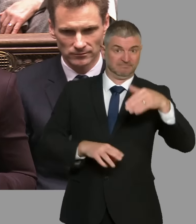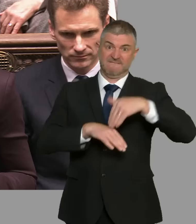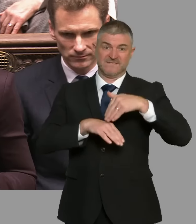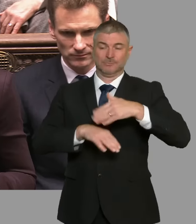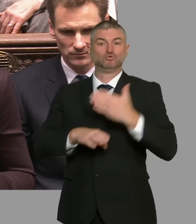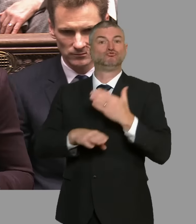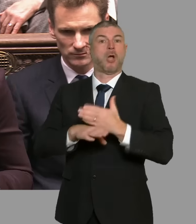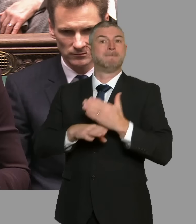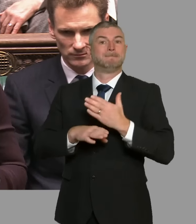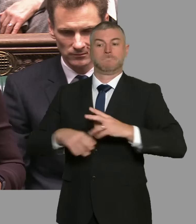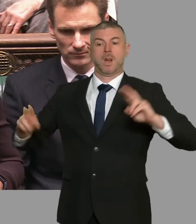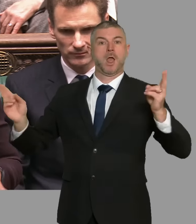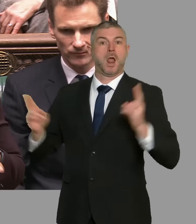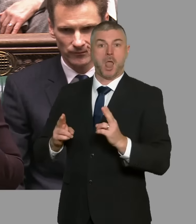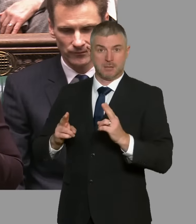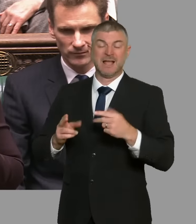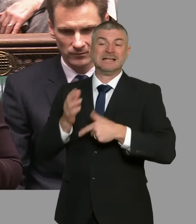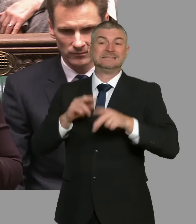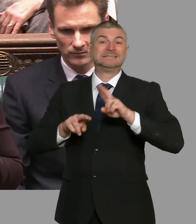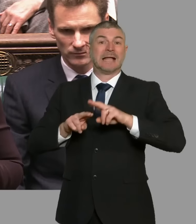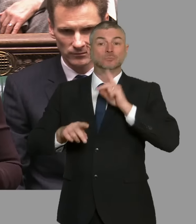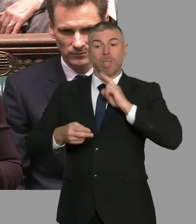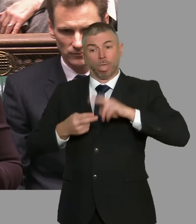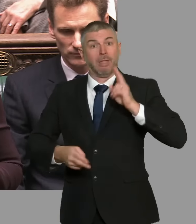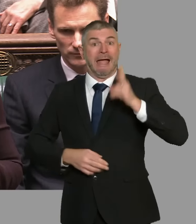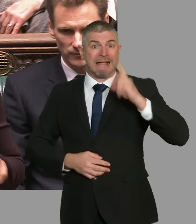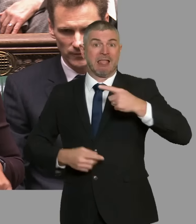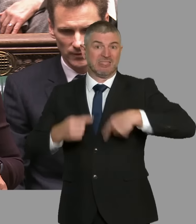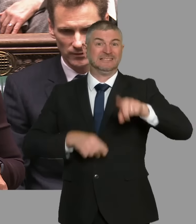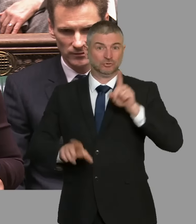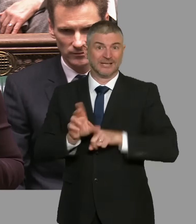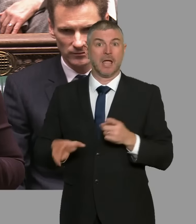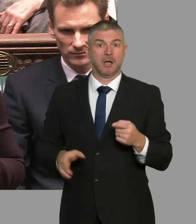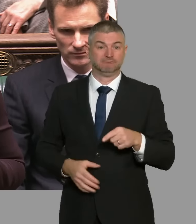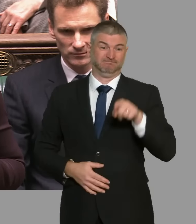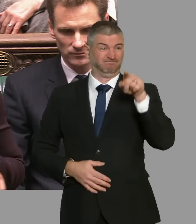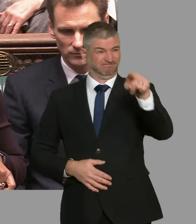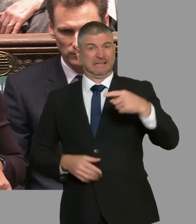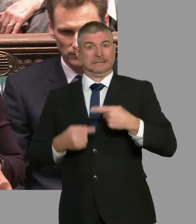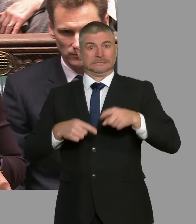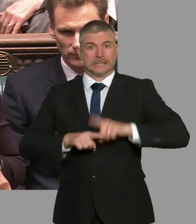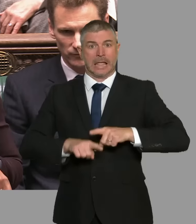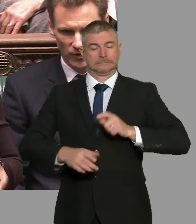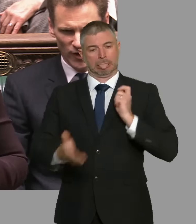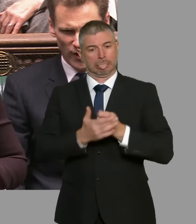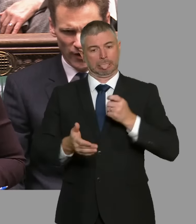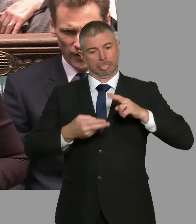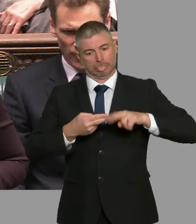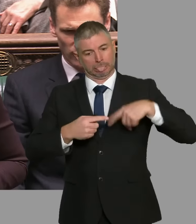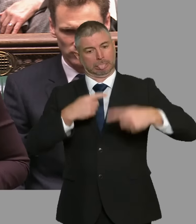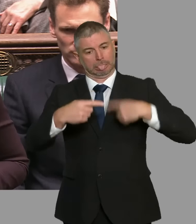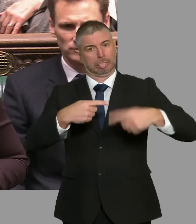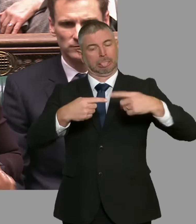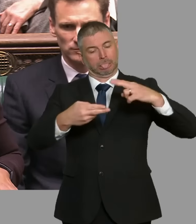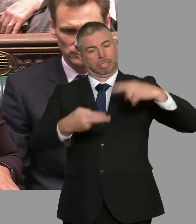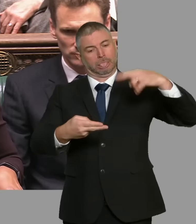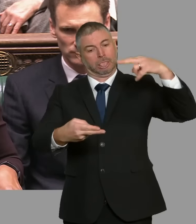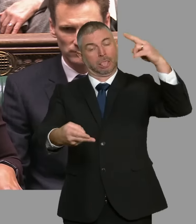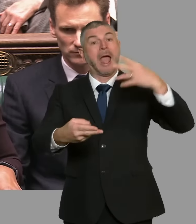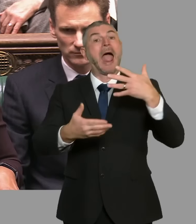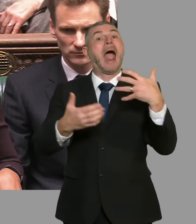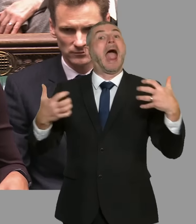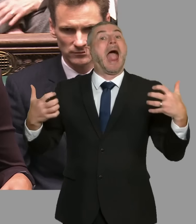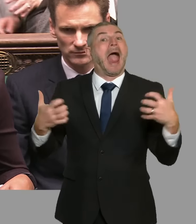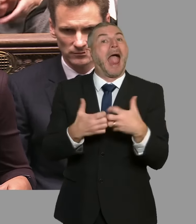This is the tax doom loop, and there is only one way out of it, and that is to cut spending. So why is the Prime